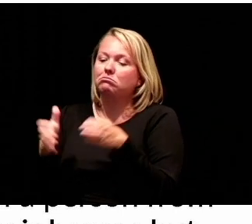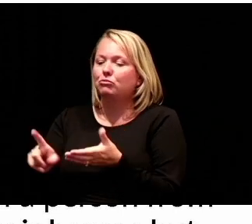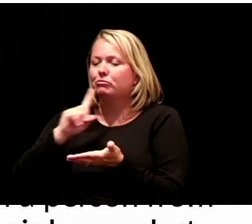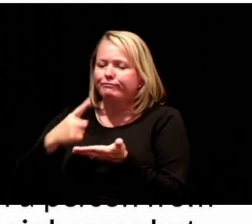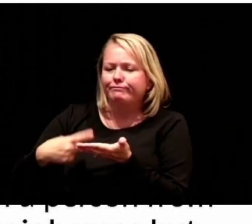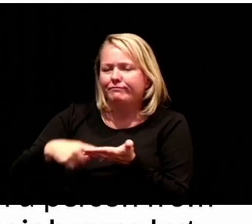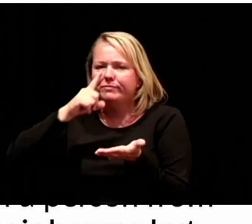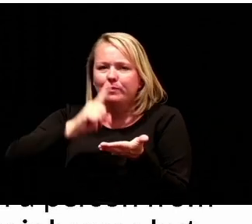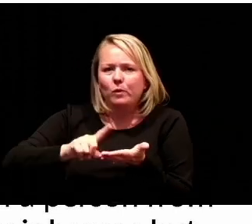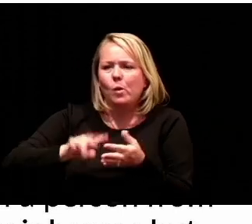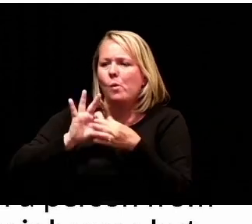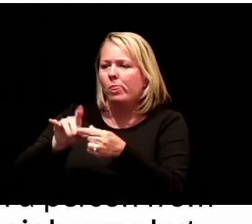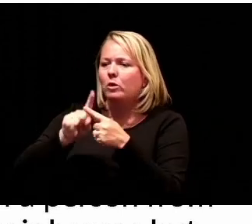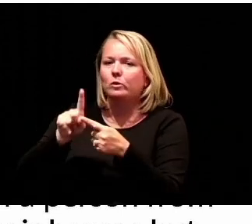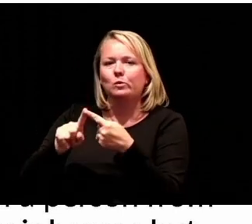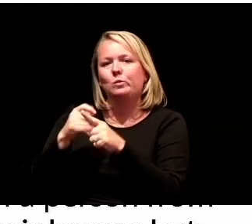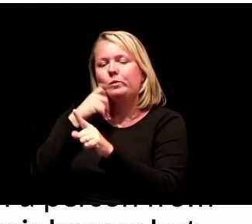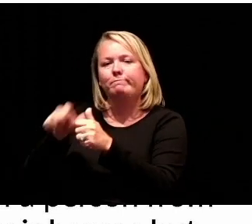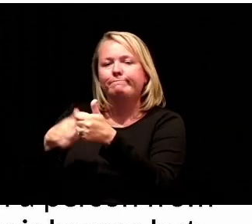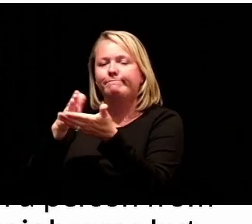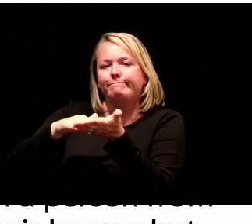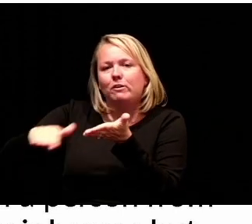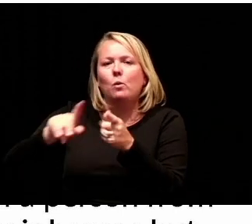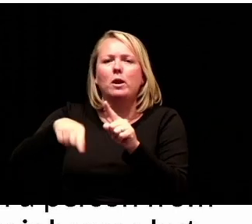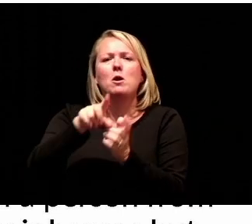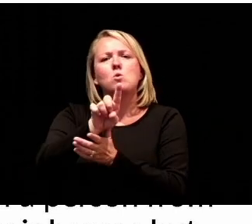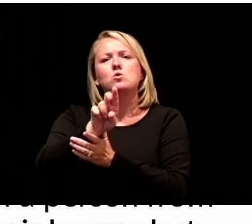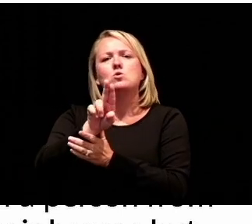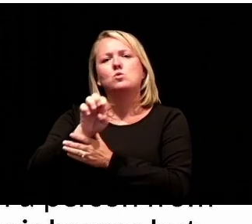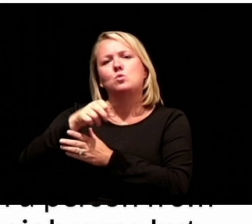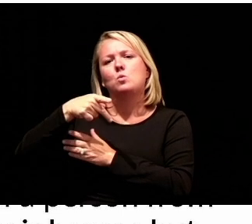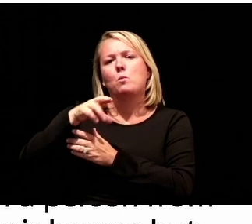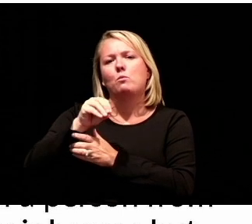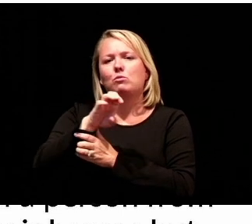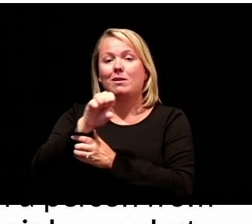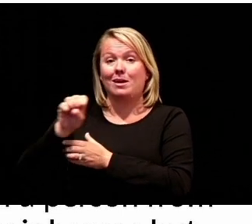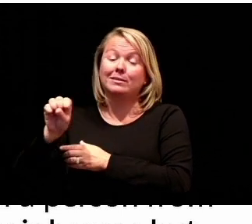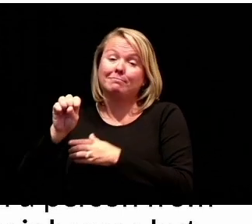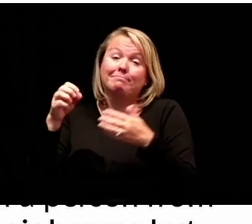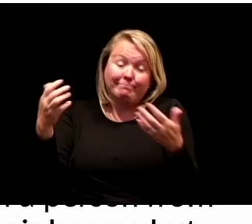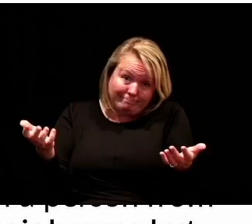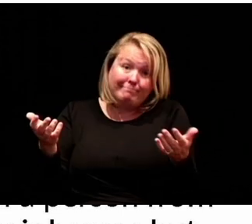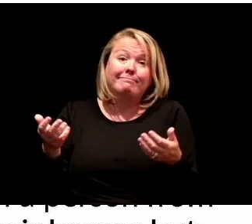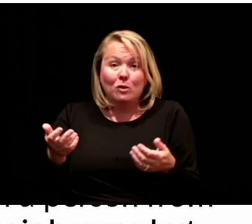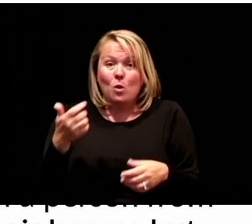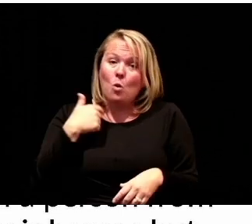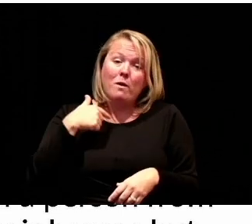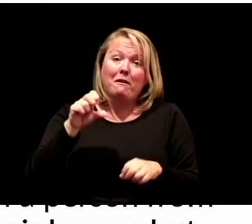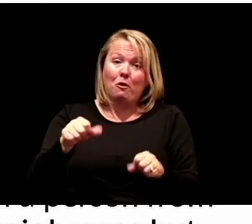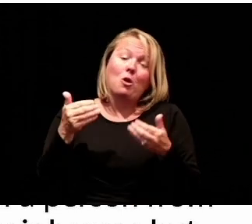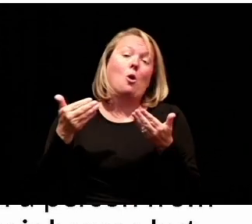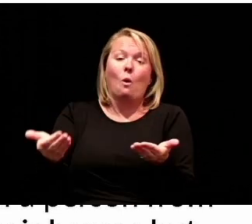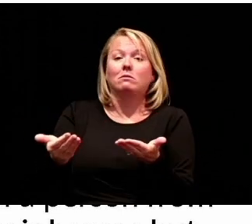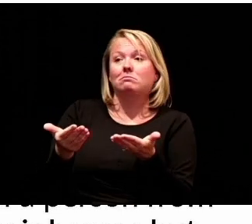legal record that no matter the outcome of the case, even if a tenant wins, it's still searchable for a long period of time. That's so true.